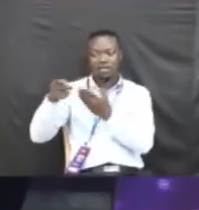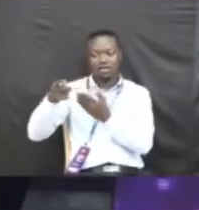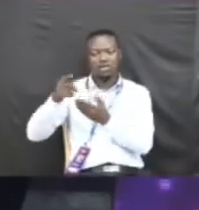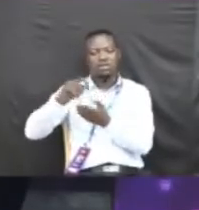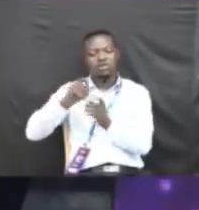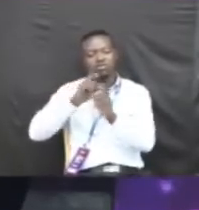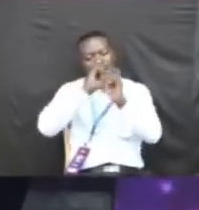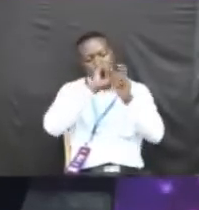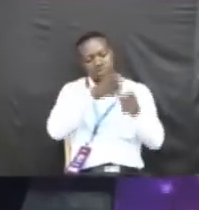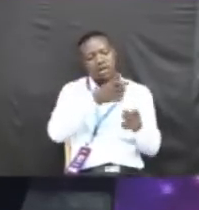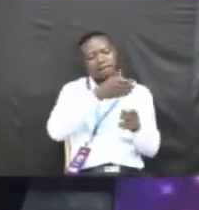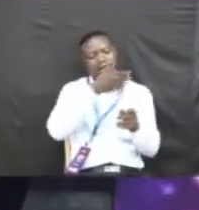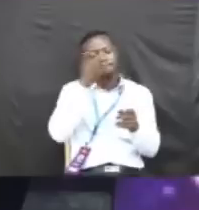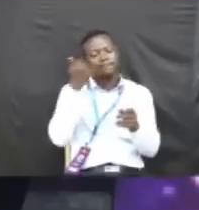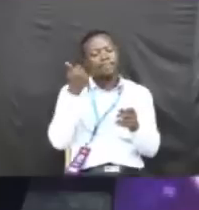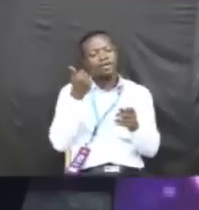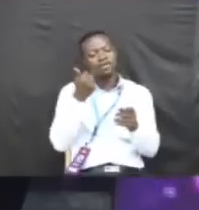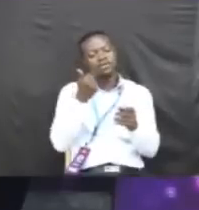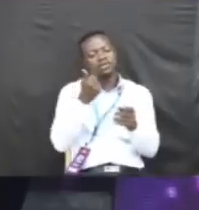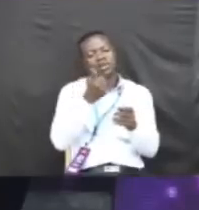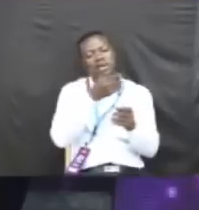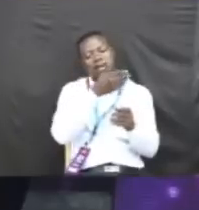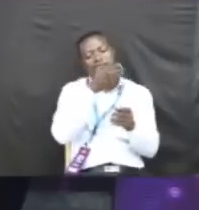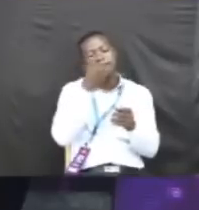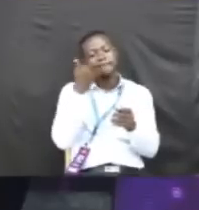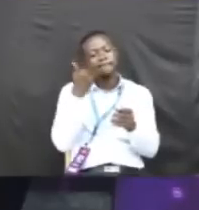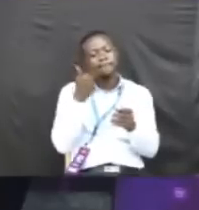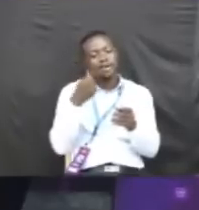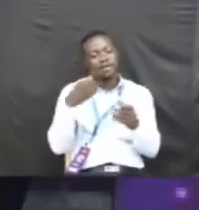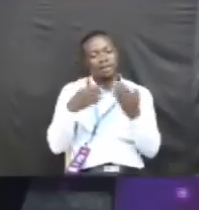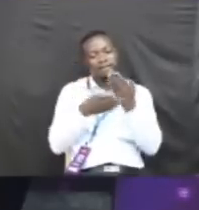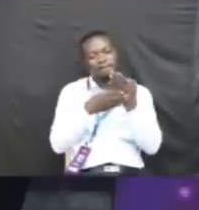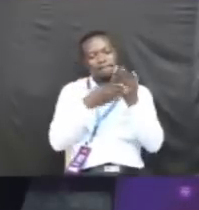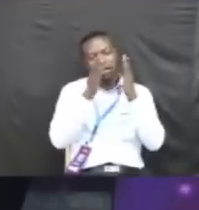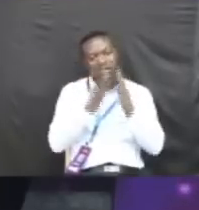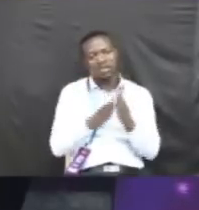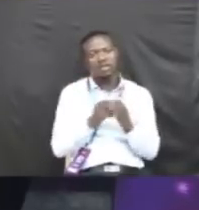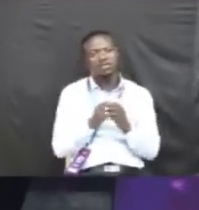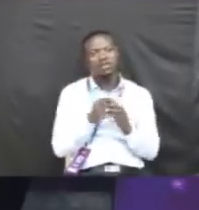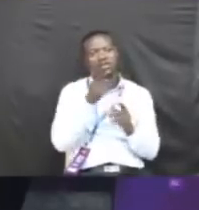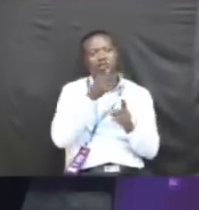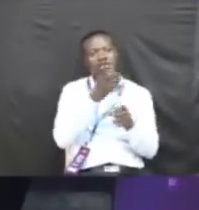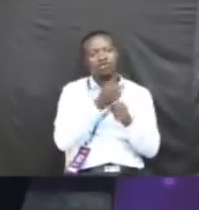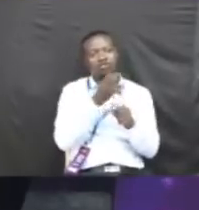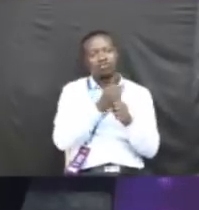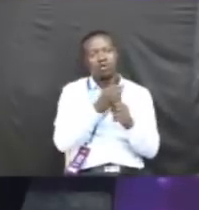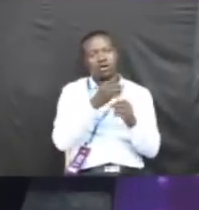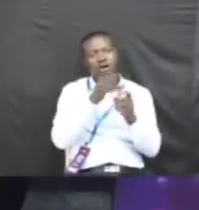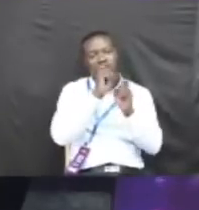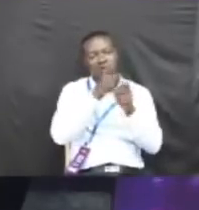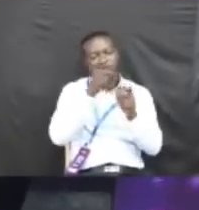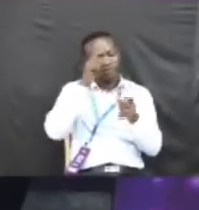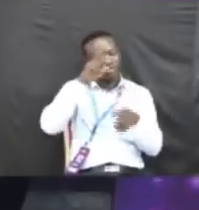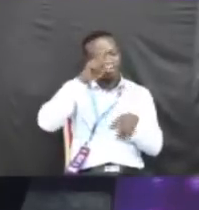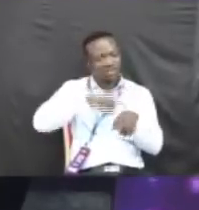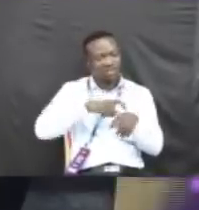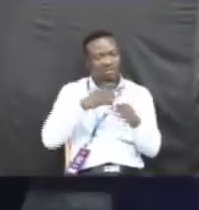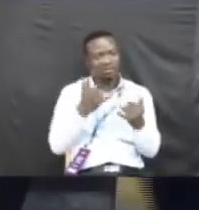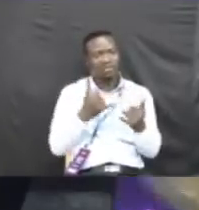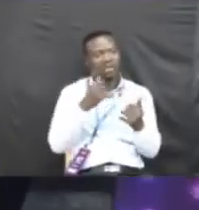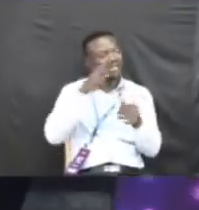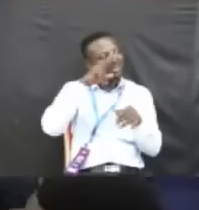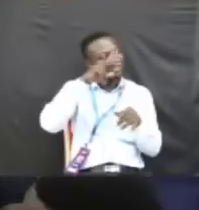bank assurance direct sales executive. She has won the award for three consecutive